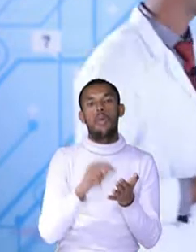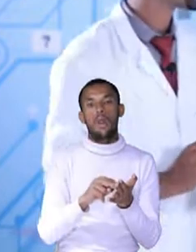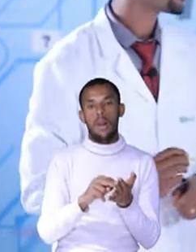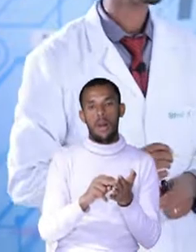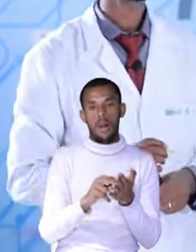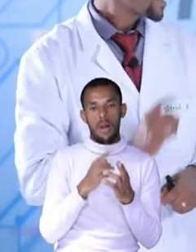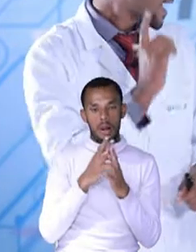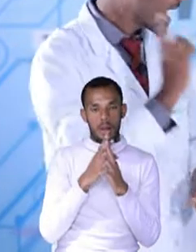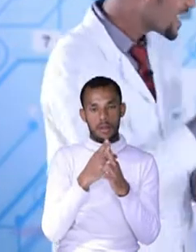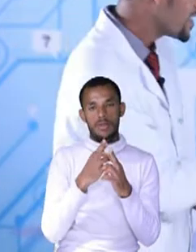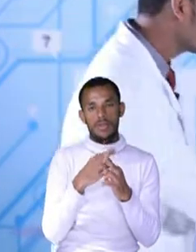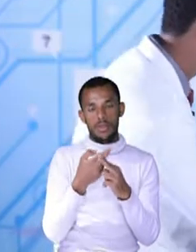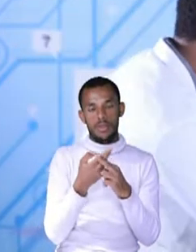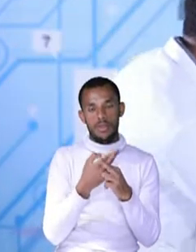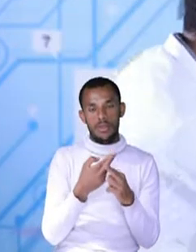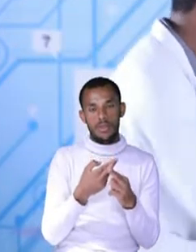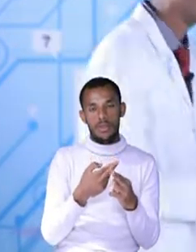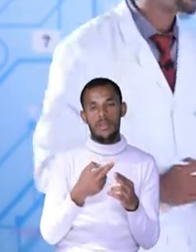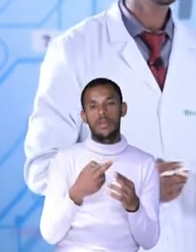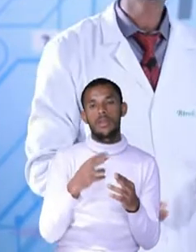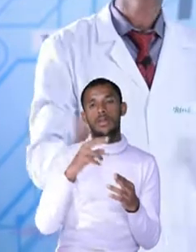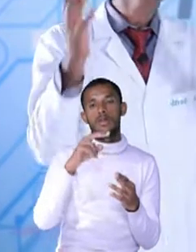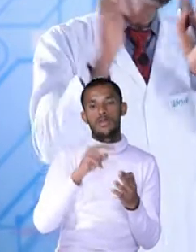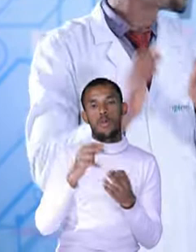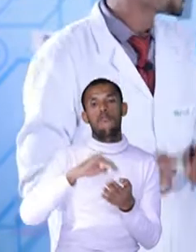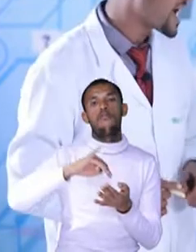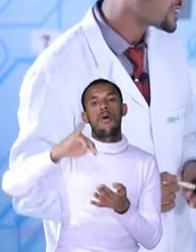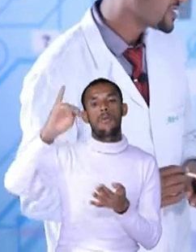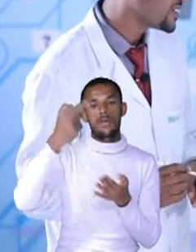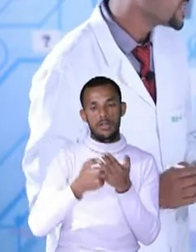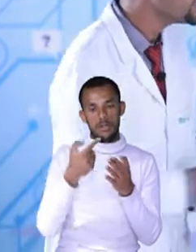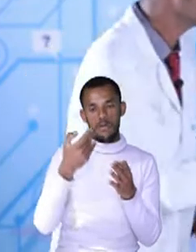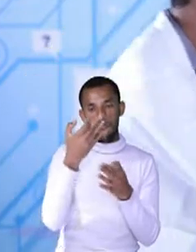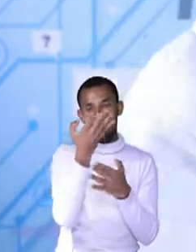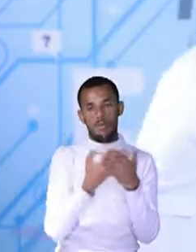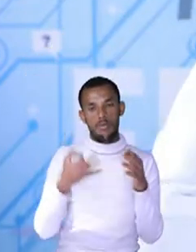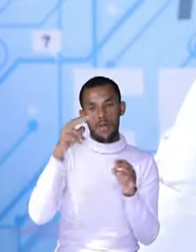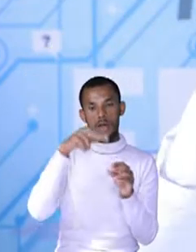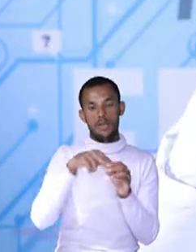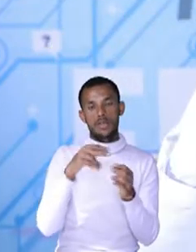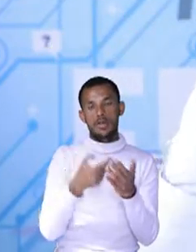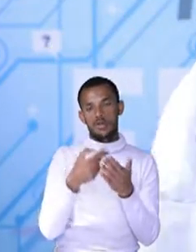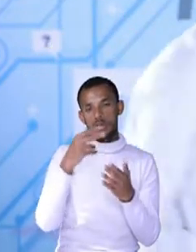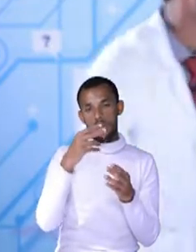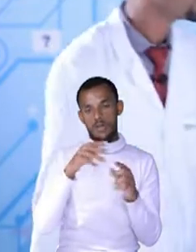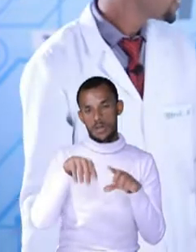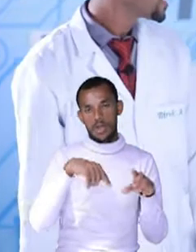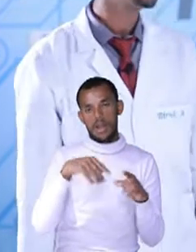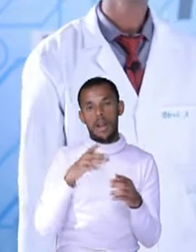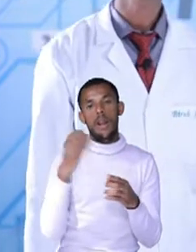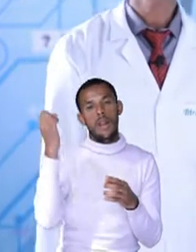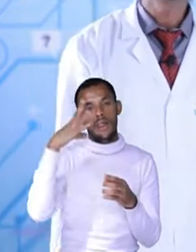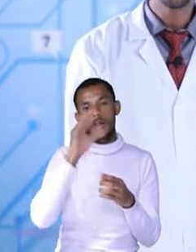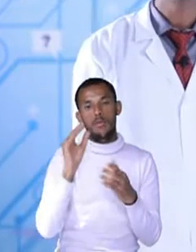reactors. Again, sodium vapor, sodium in the forms of gas, used in street lights and